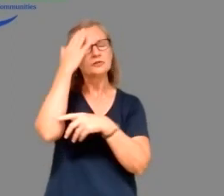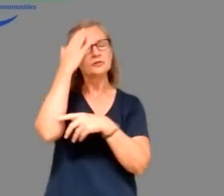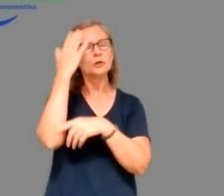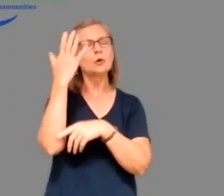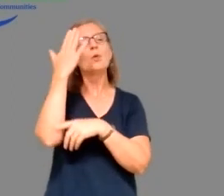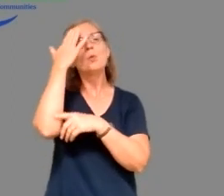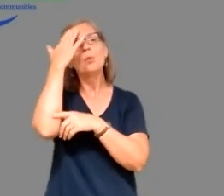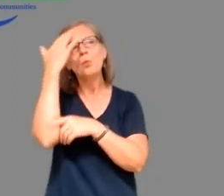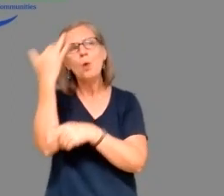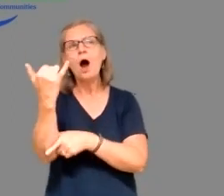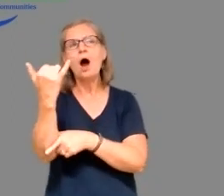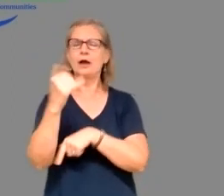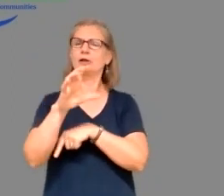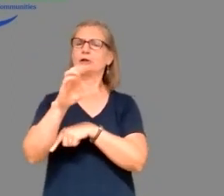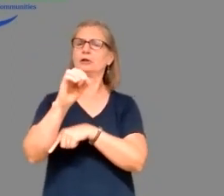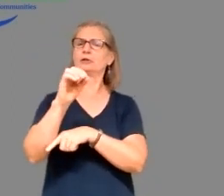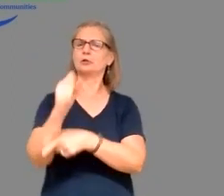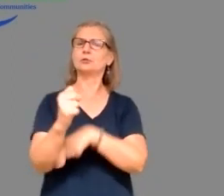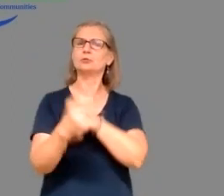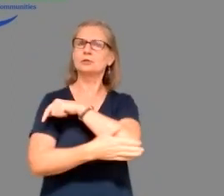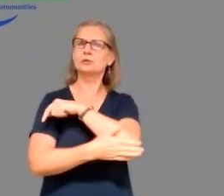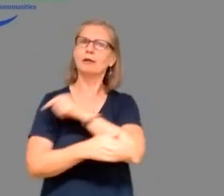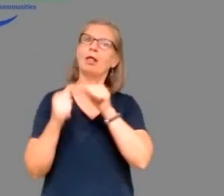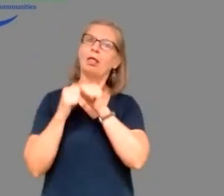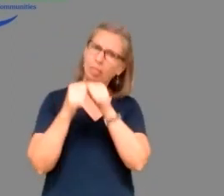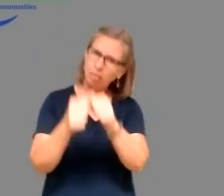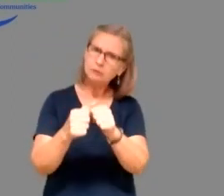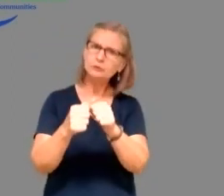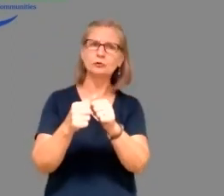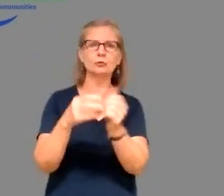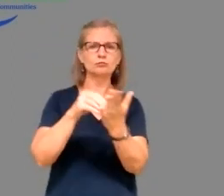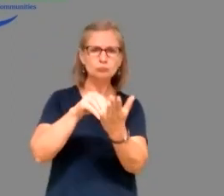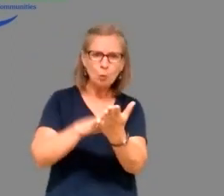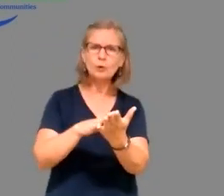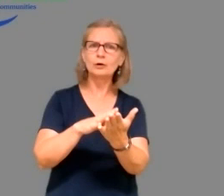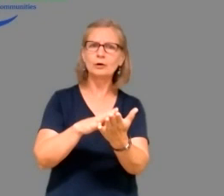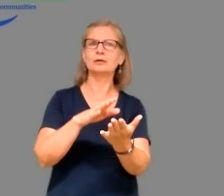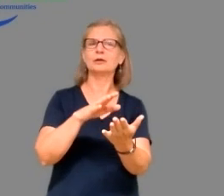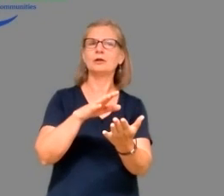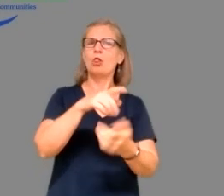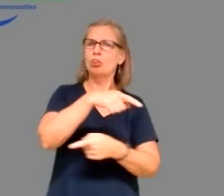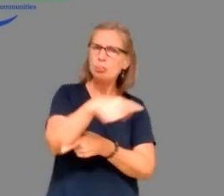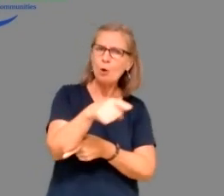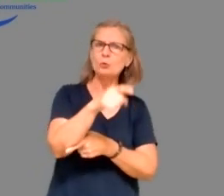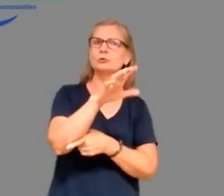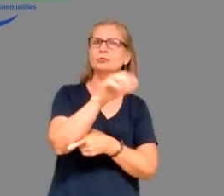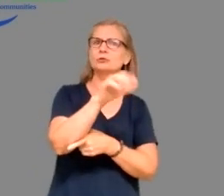report those cases from Shutters Creek when they've been transferred out of Coos County?